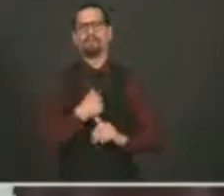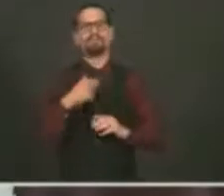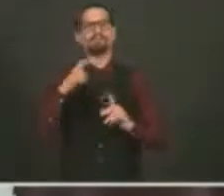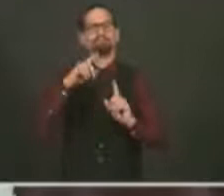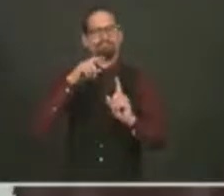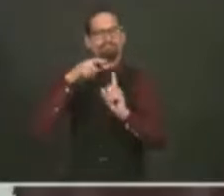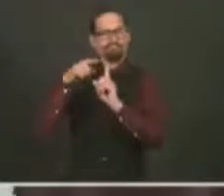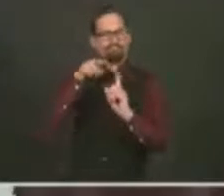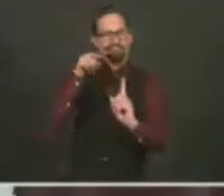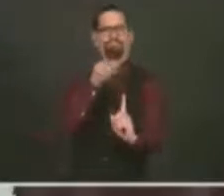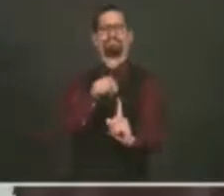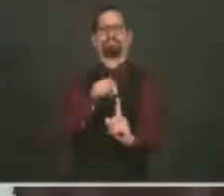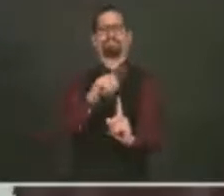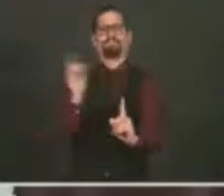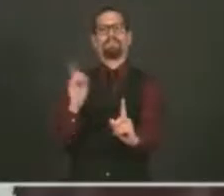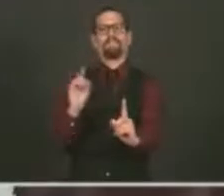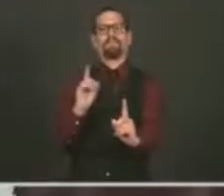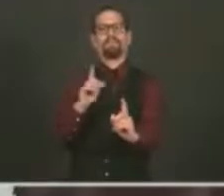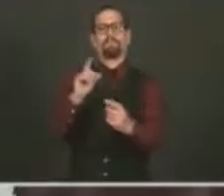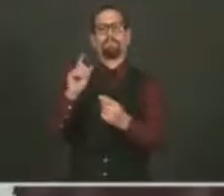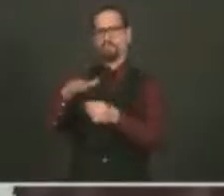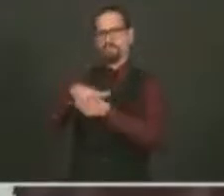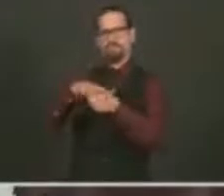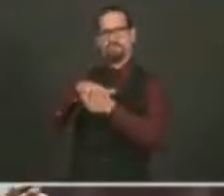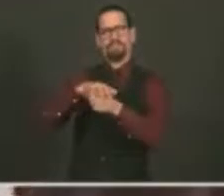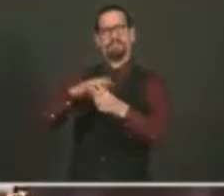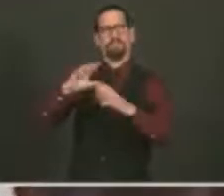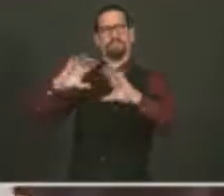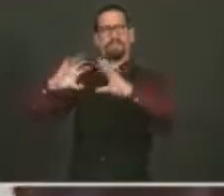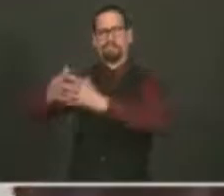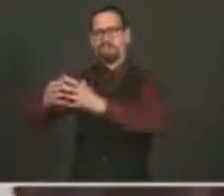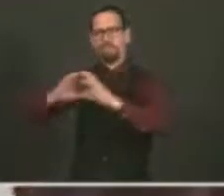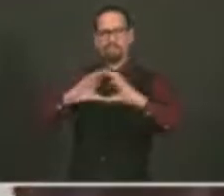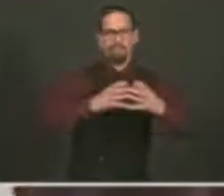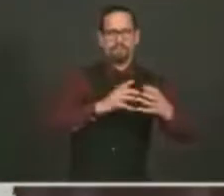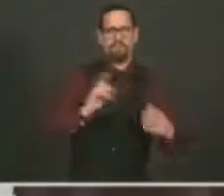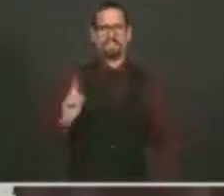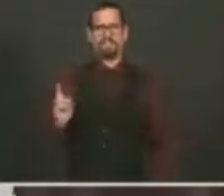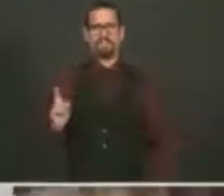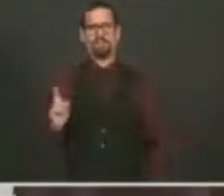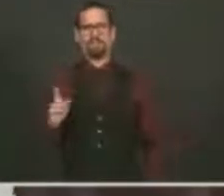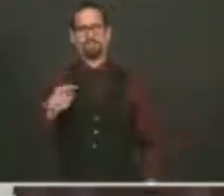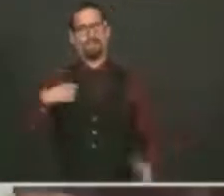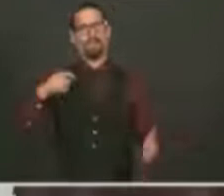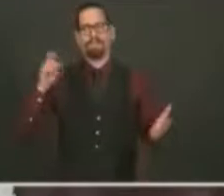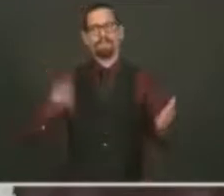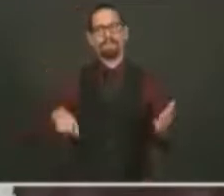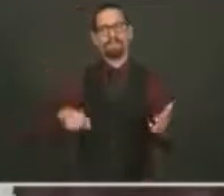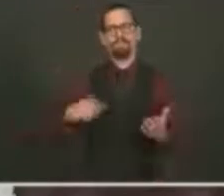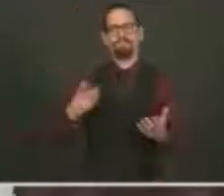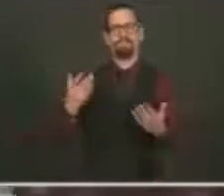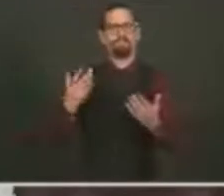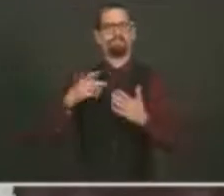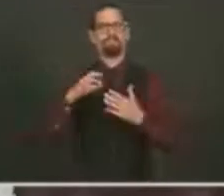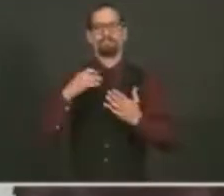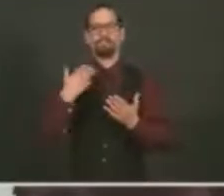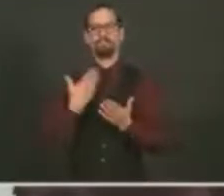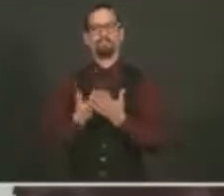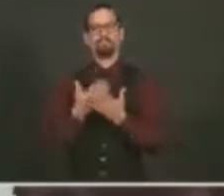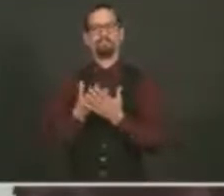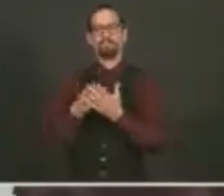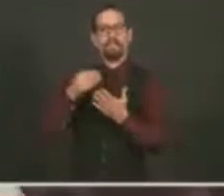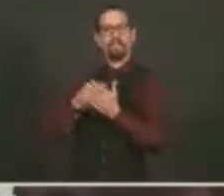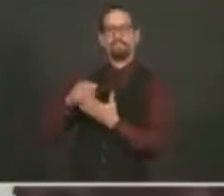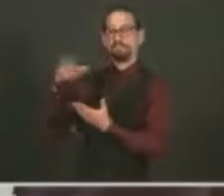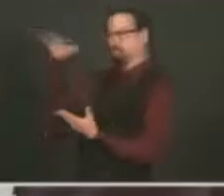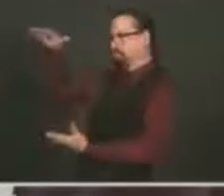assessments of certain parts of the population. We'd need unlimited resources to be able to test the entire population on a